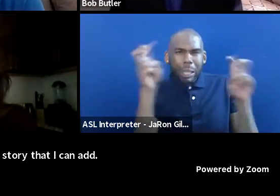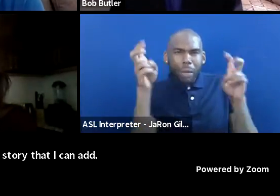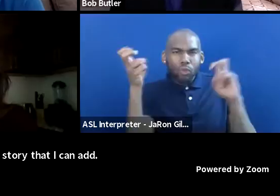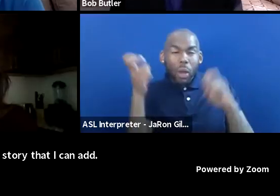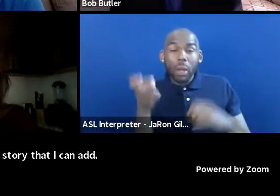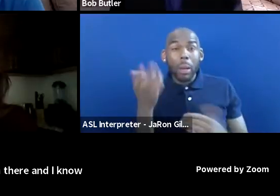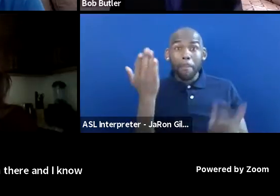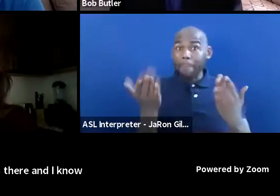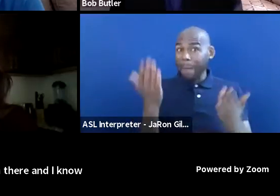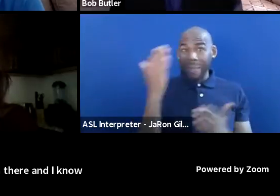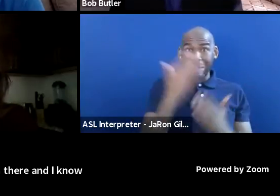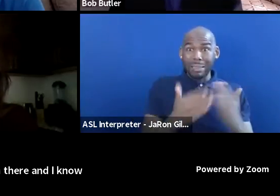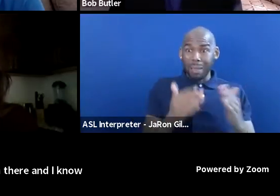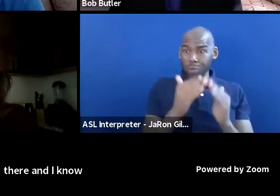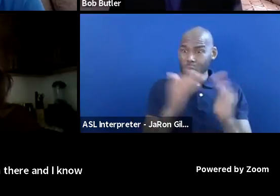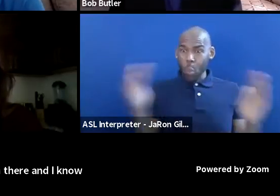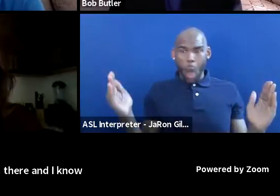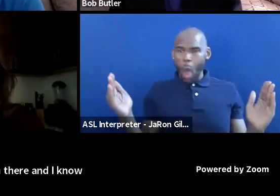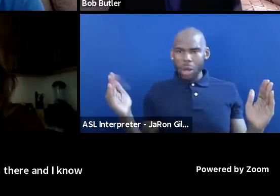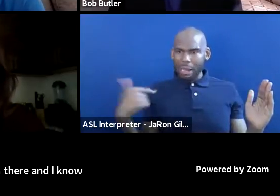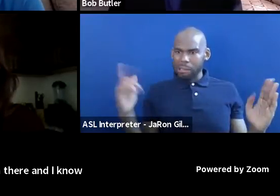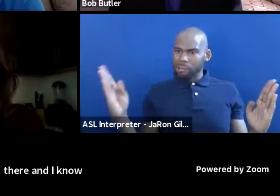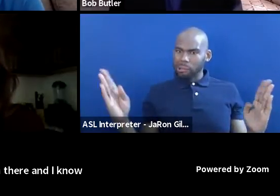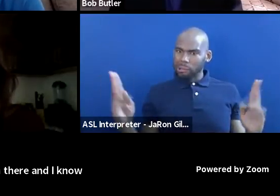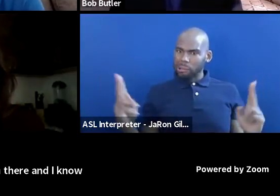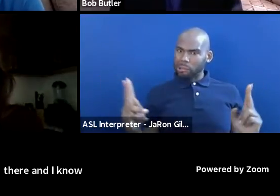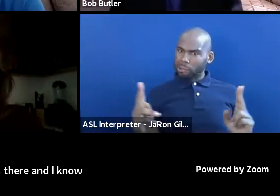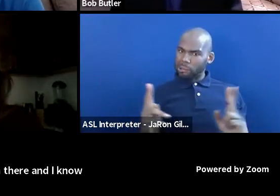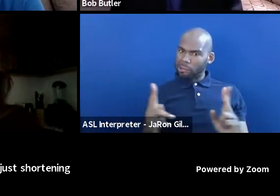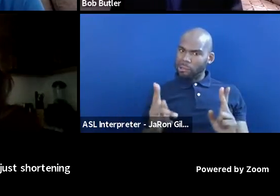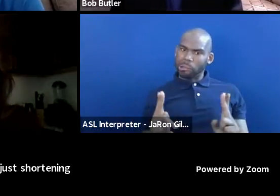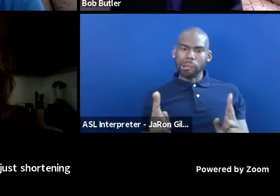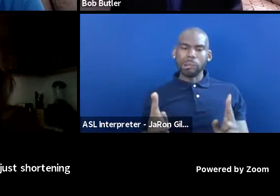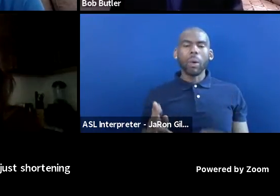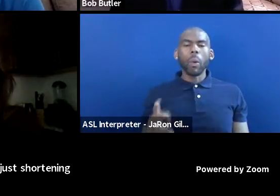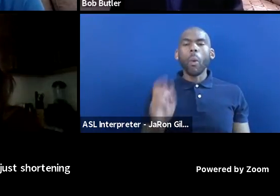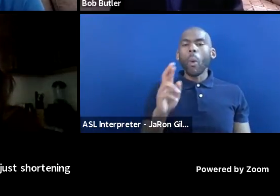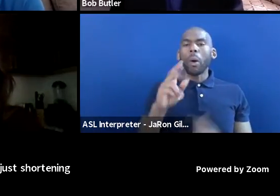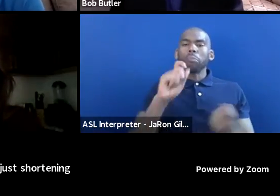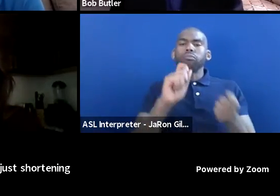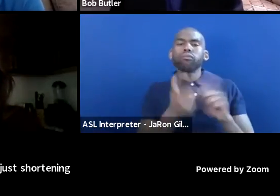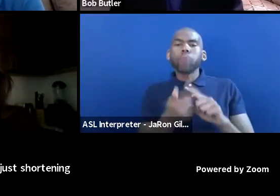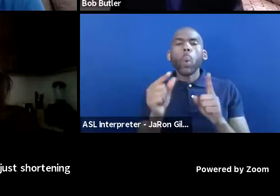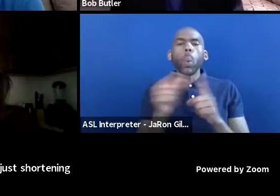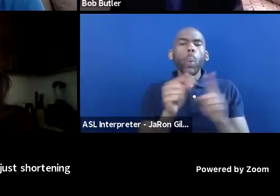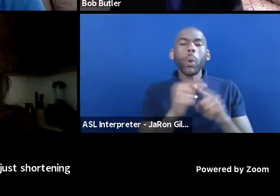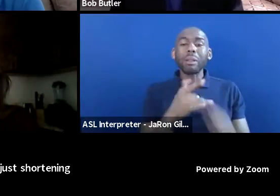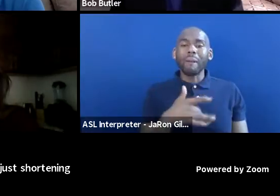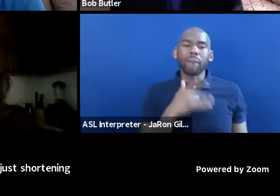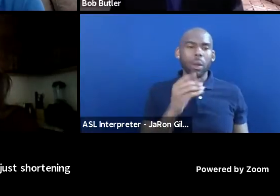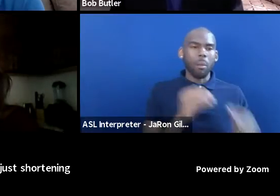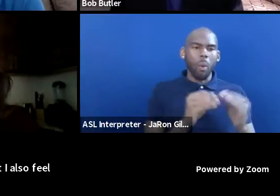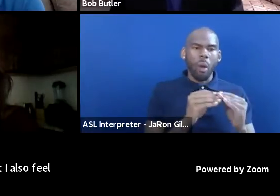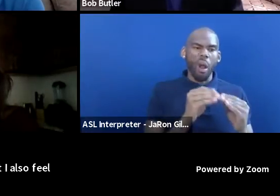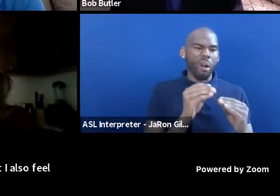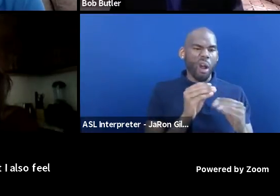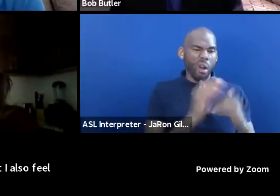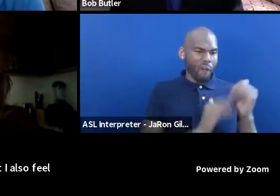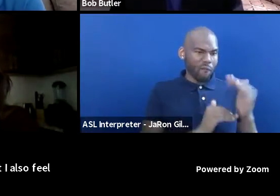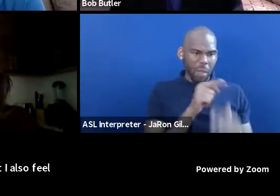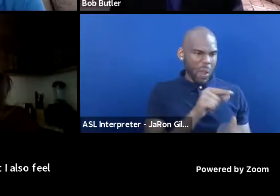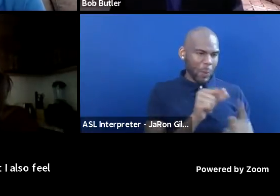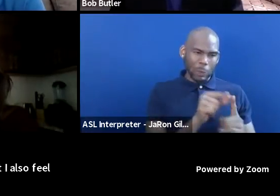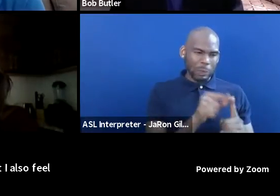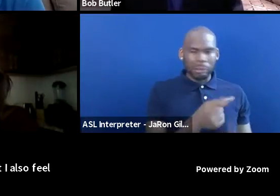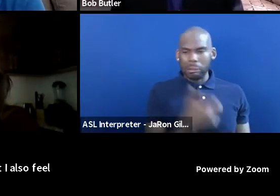shortening it and just using words that I would also feel more comfortable saying. So it's not just sitting there and